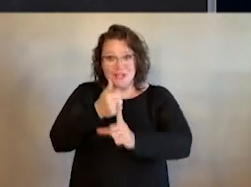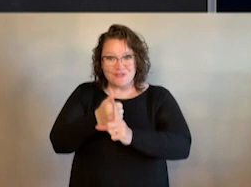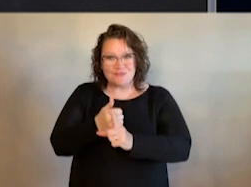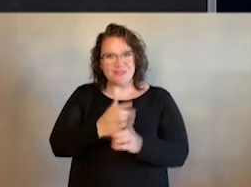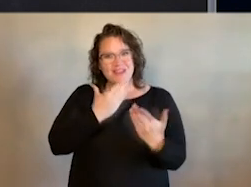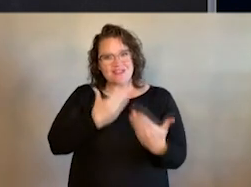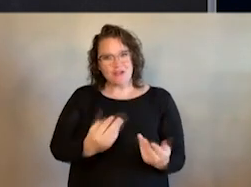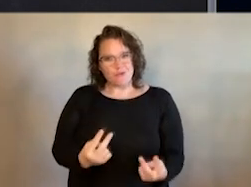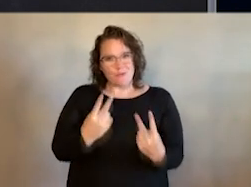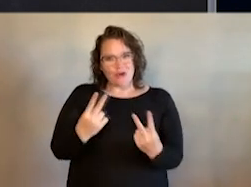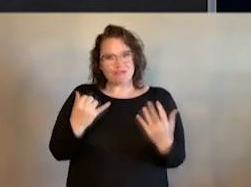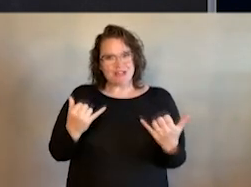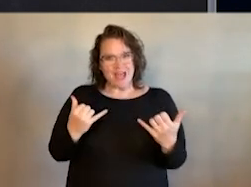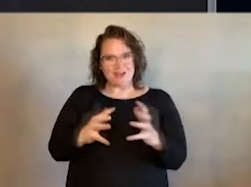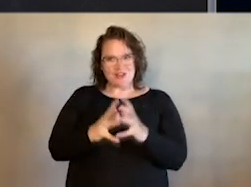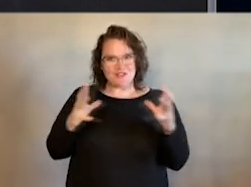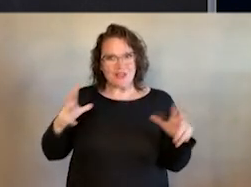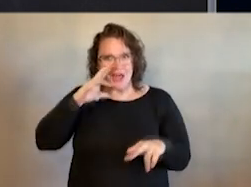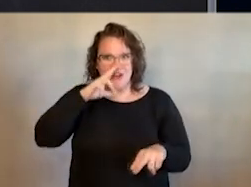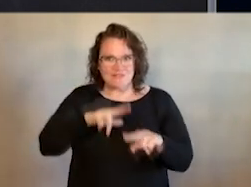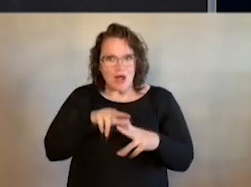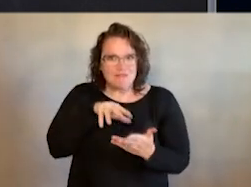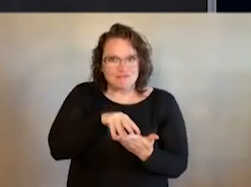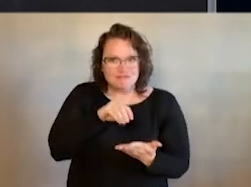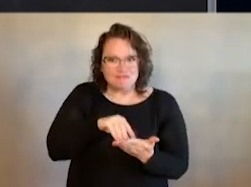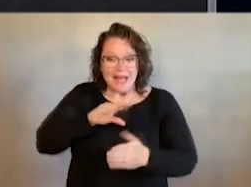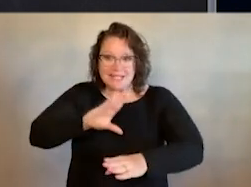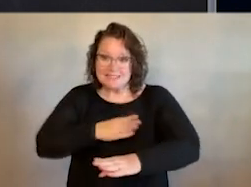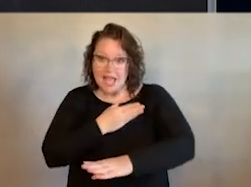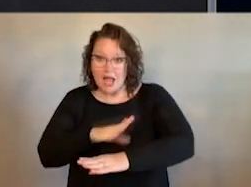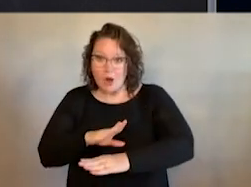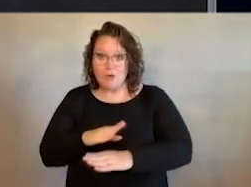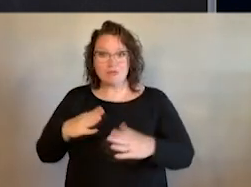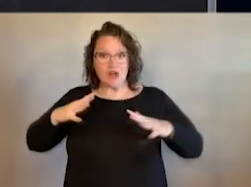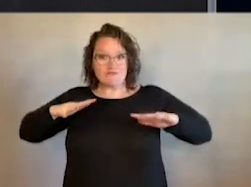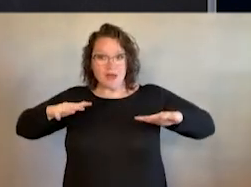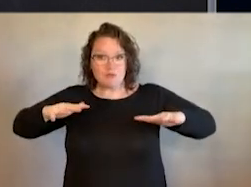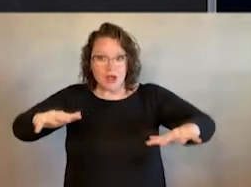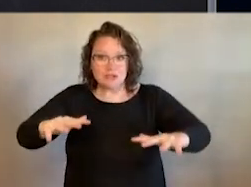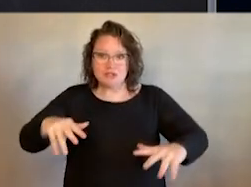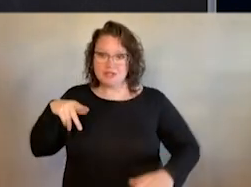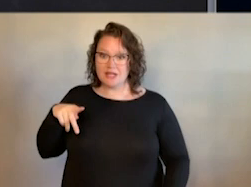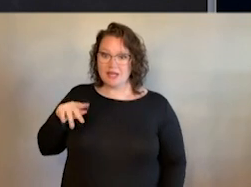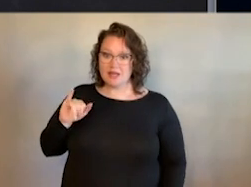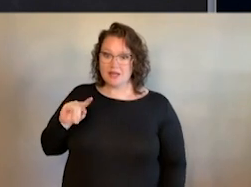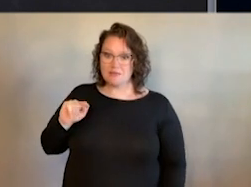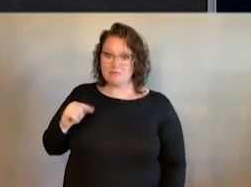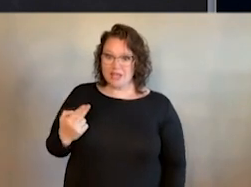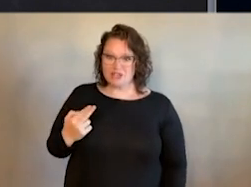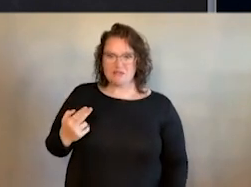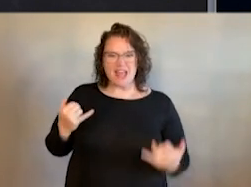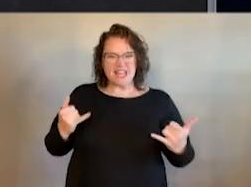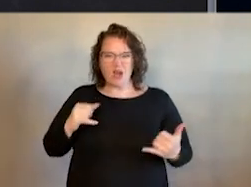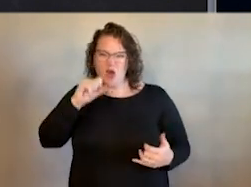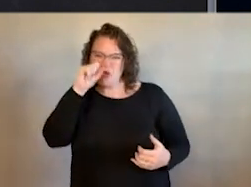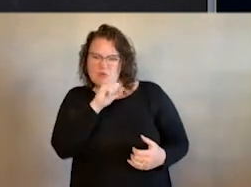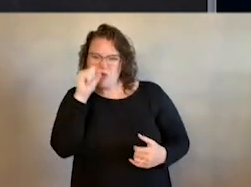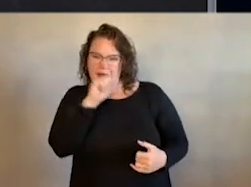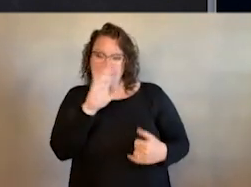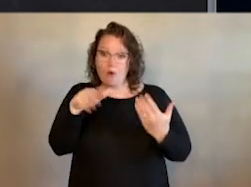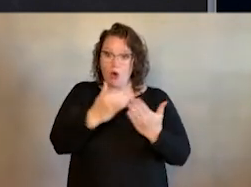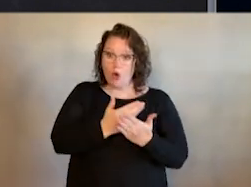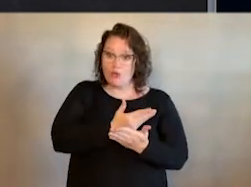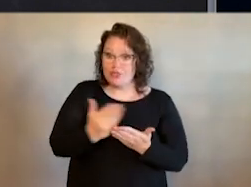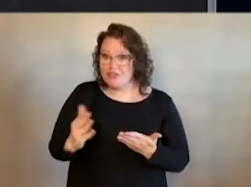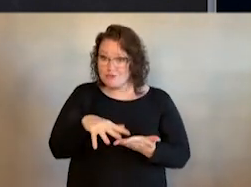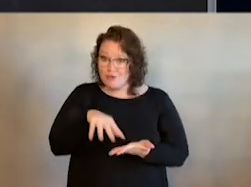us today. We had a lot of fun learning about sound, vibrations, and pitch. We're going to end our video with a rap about all the things